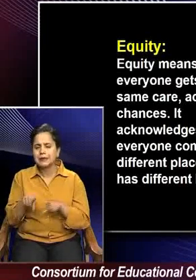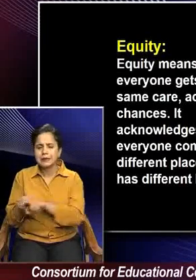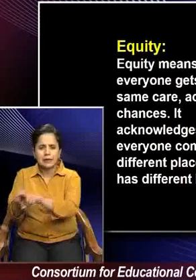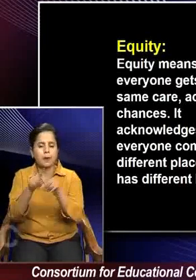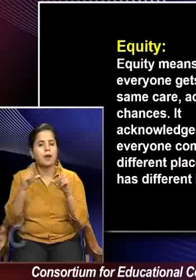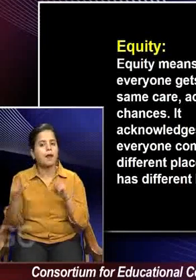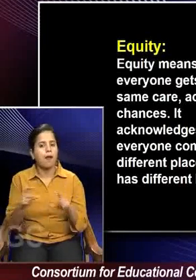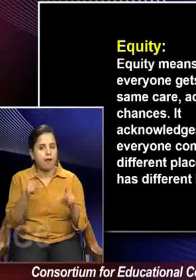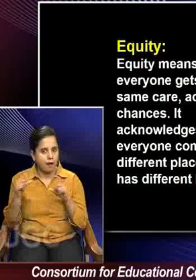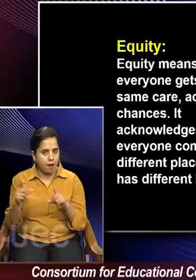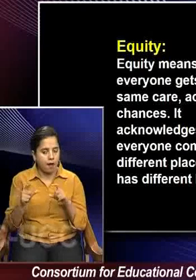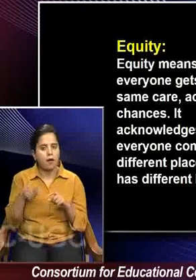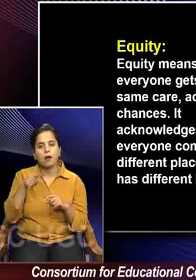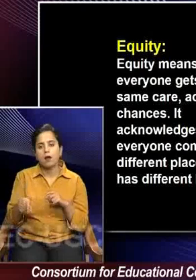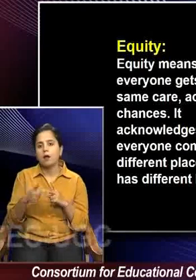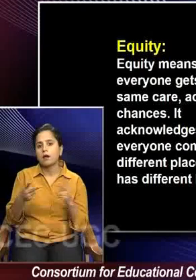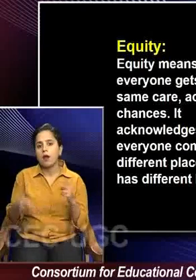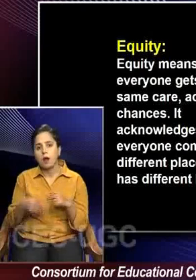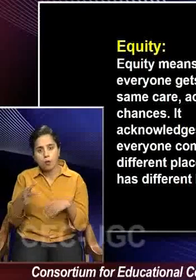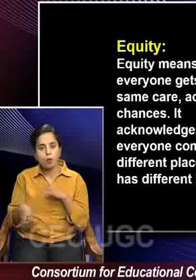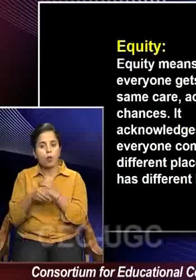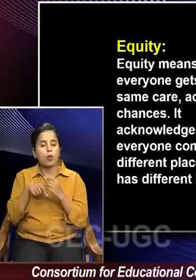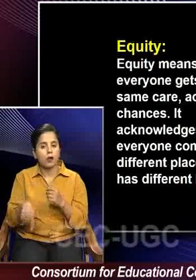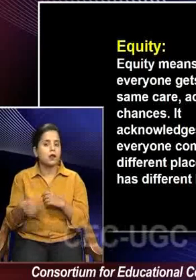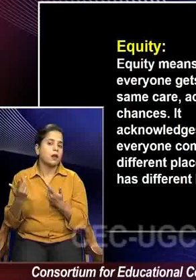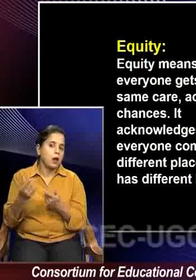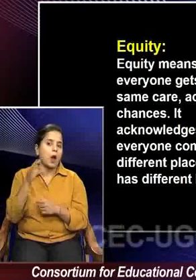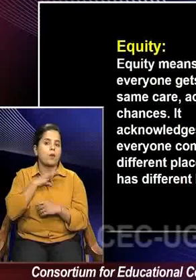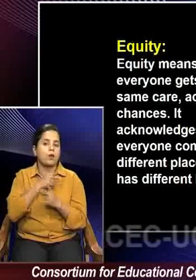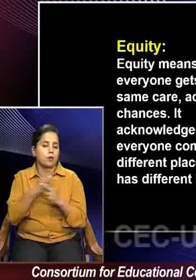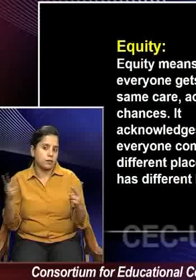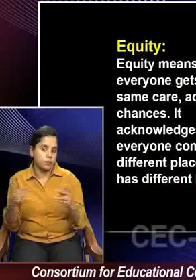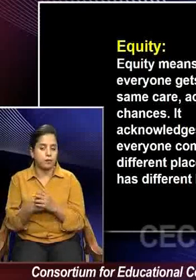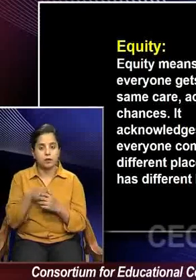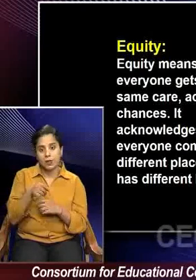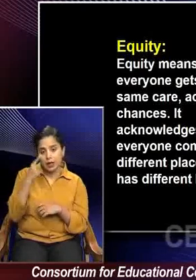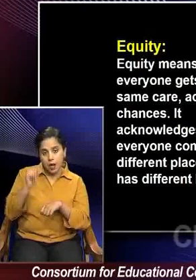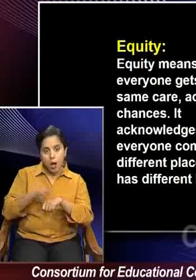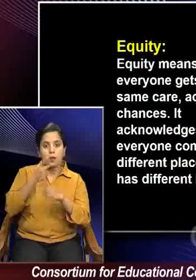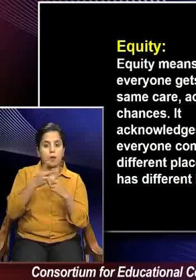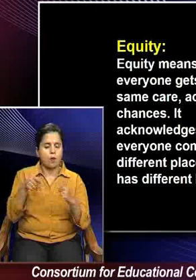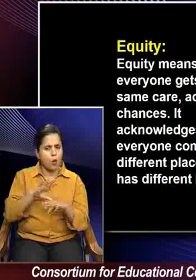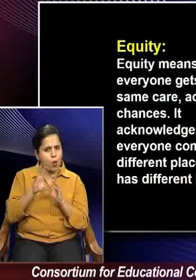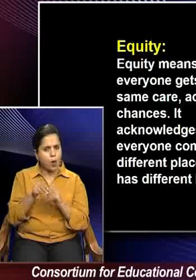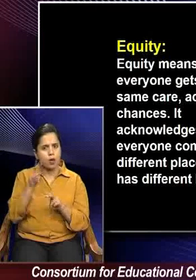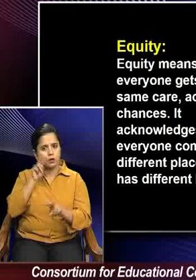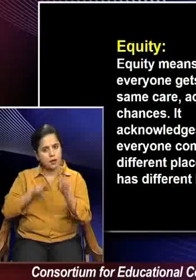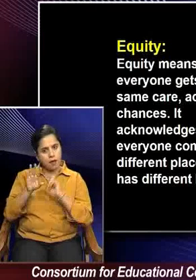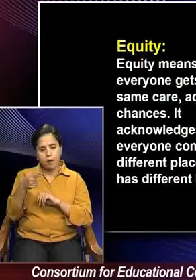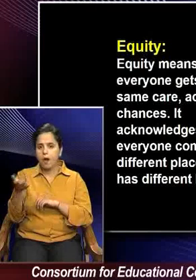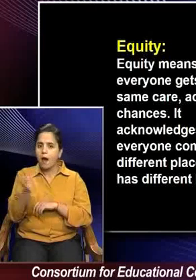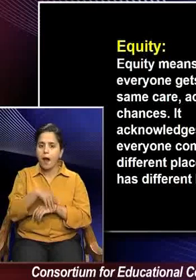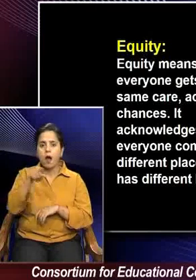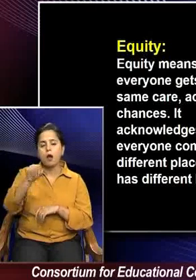care, access, and the chances. It acknowledges that everyone comes from